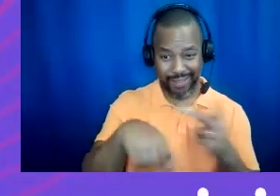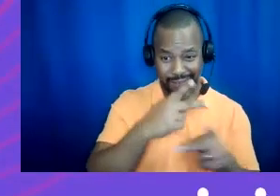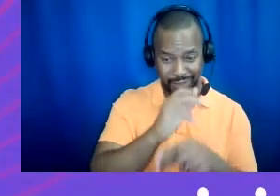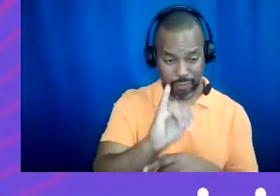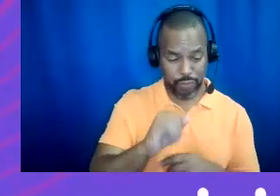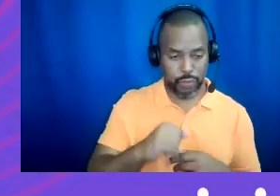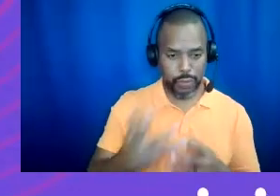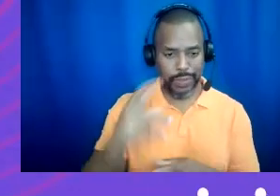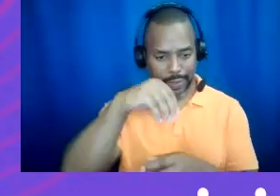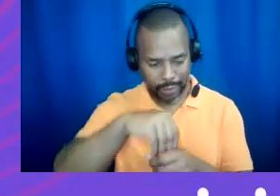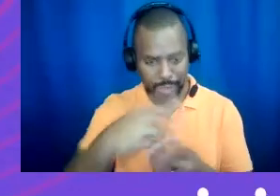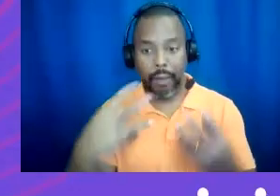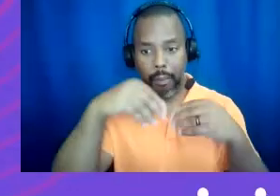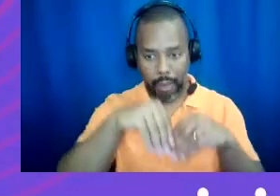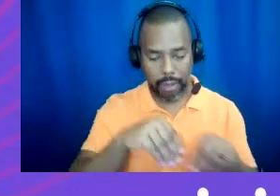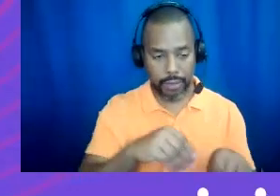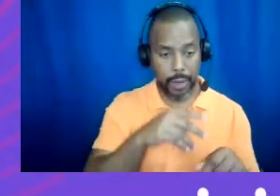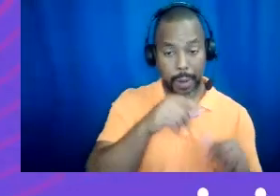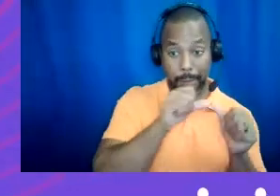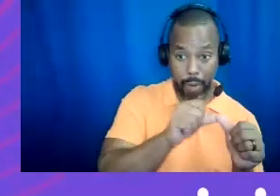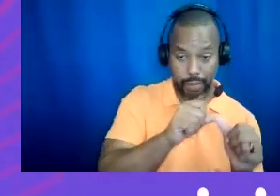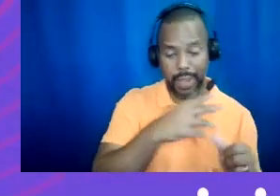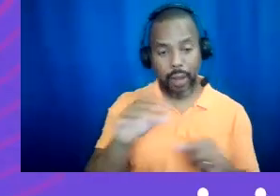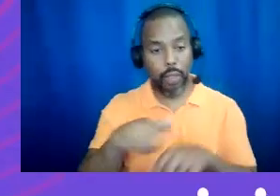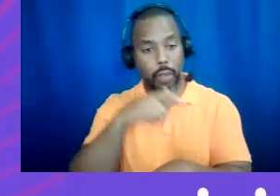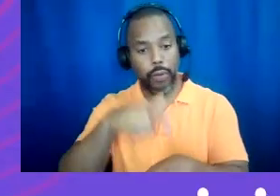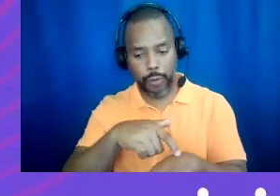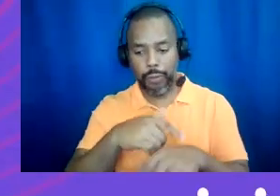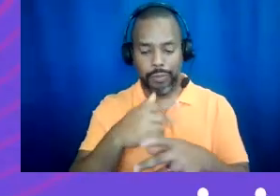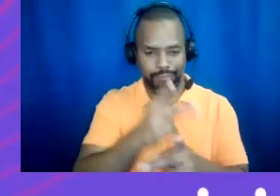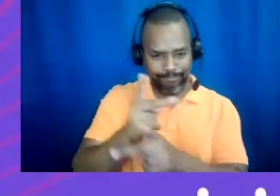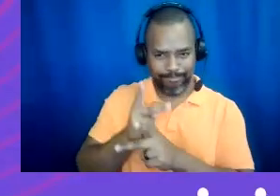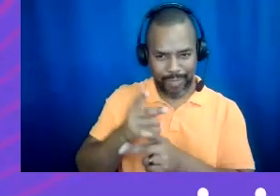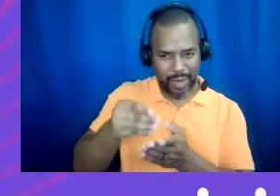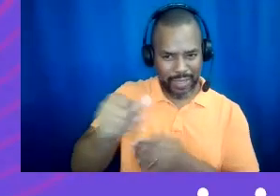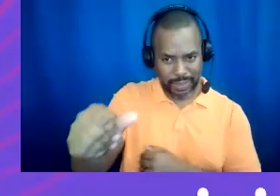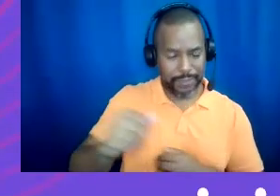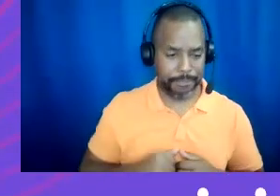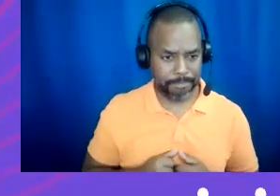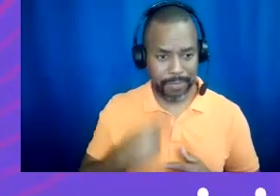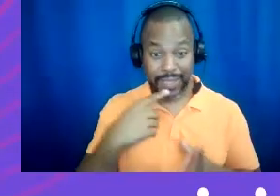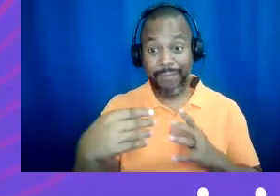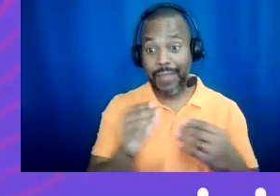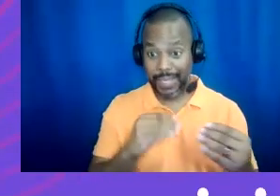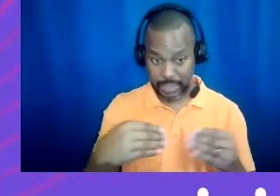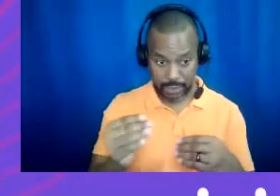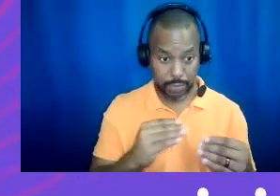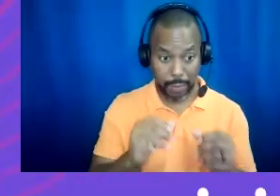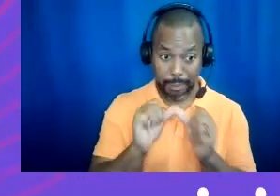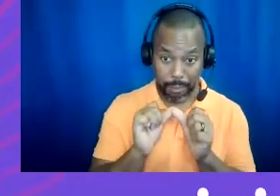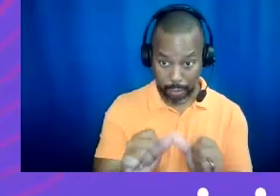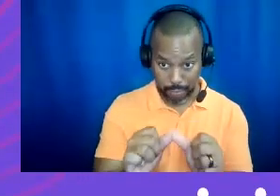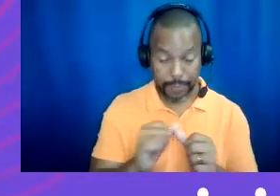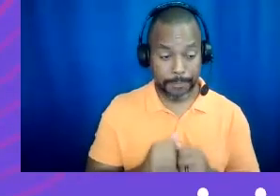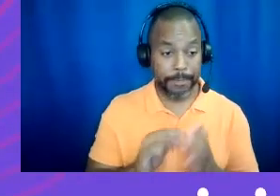combines the benefits of permanent life insurance with coverage for long-term care expenses. This is a flexible permanent life insurance policy that